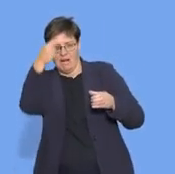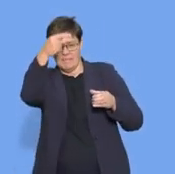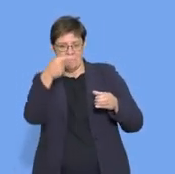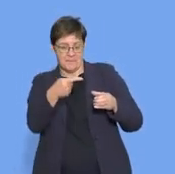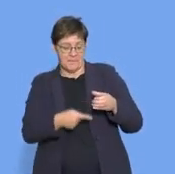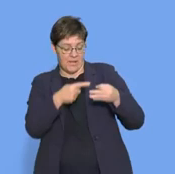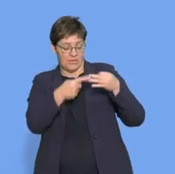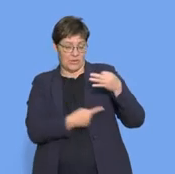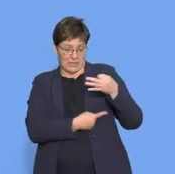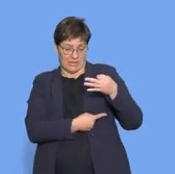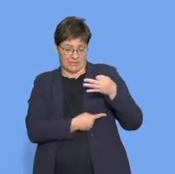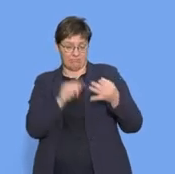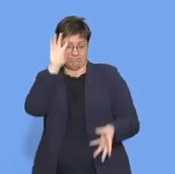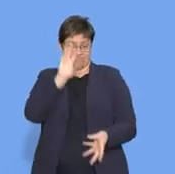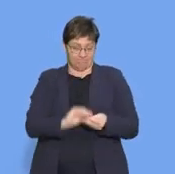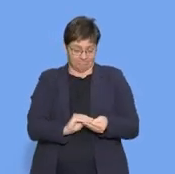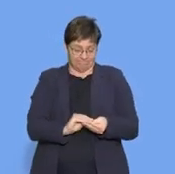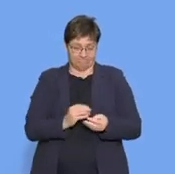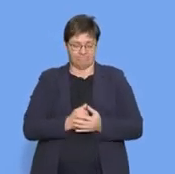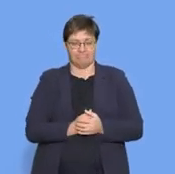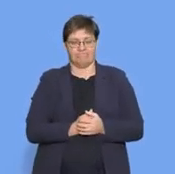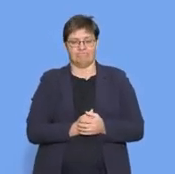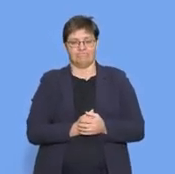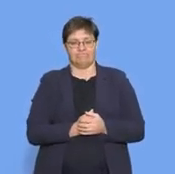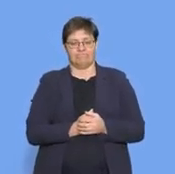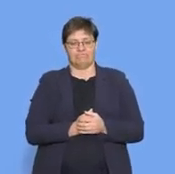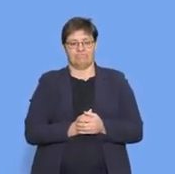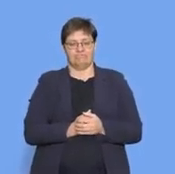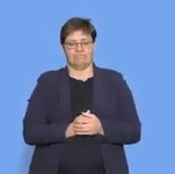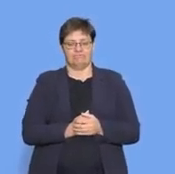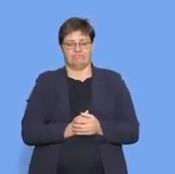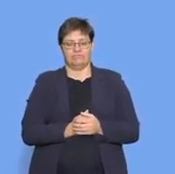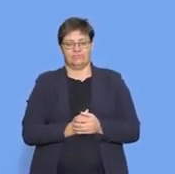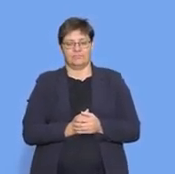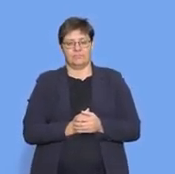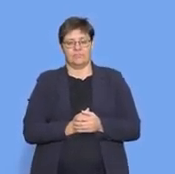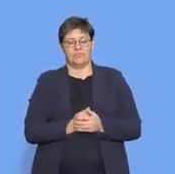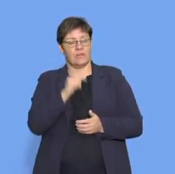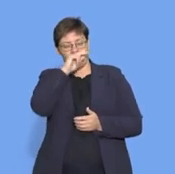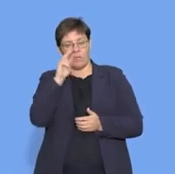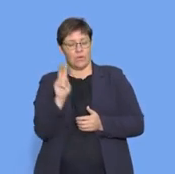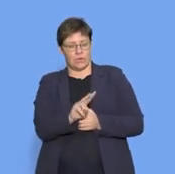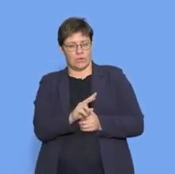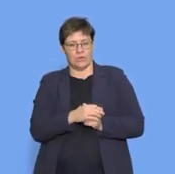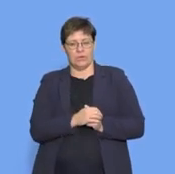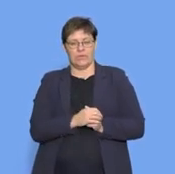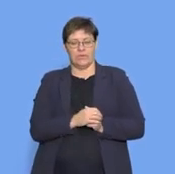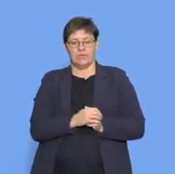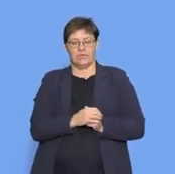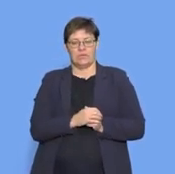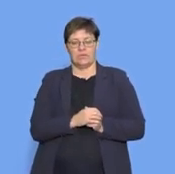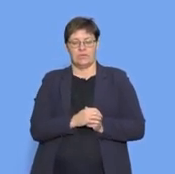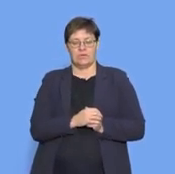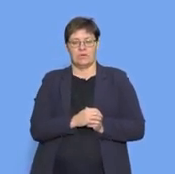circle, added to the area of the rectangle. So if we look here, I